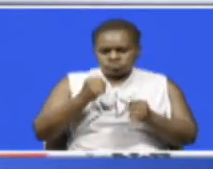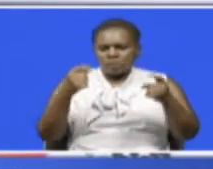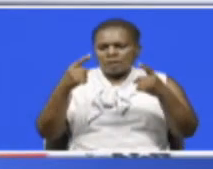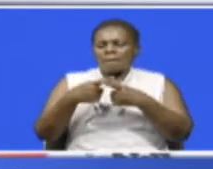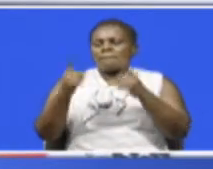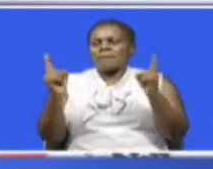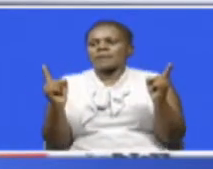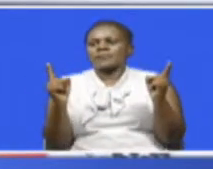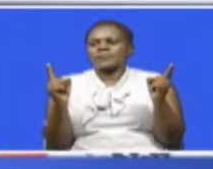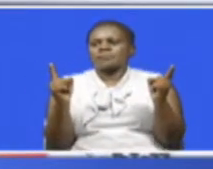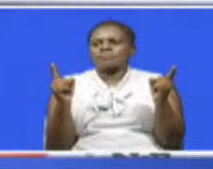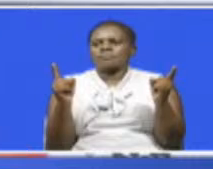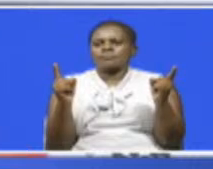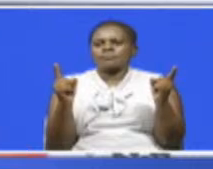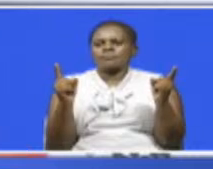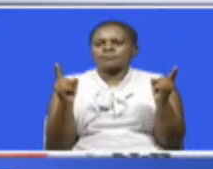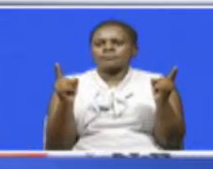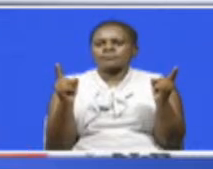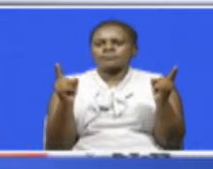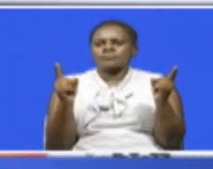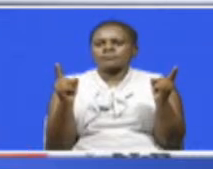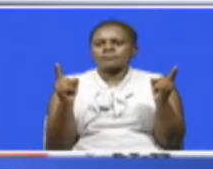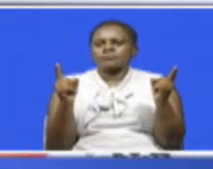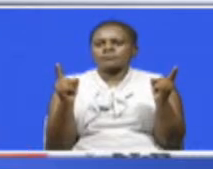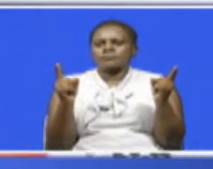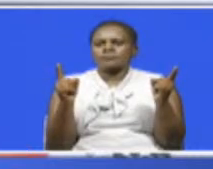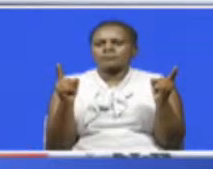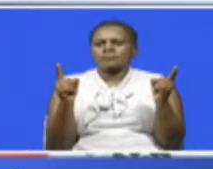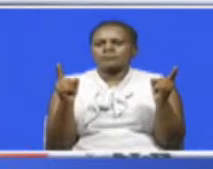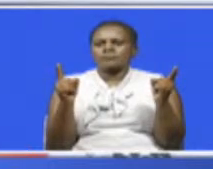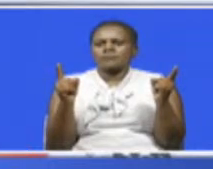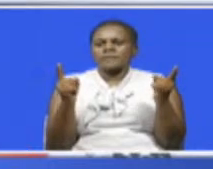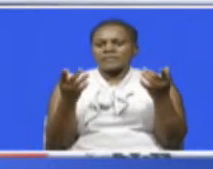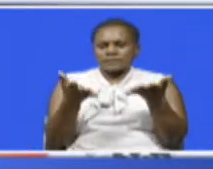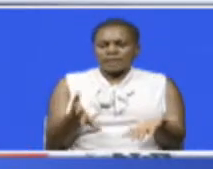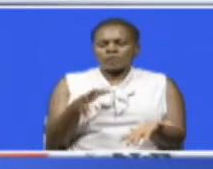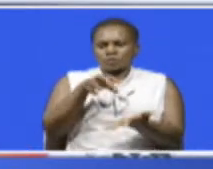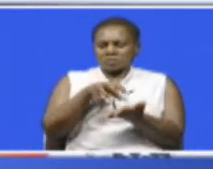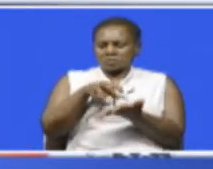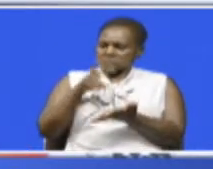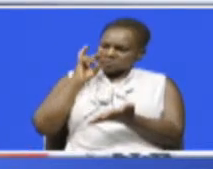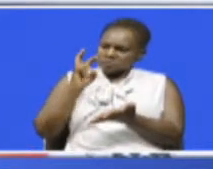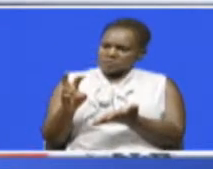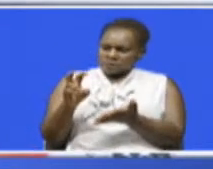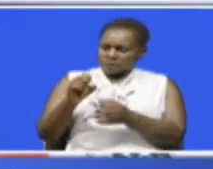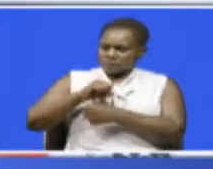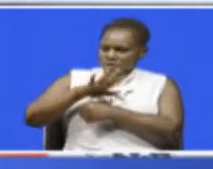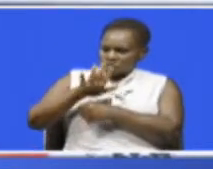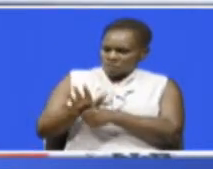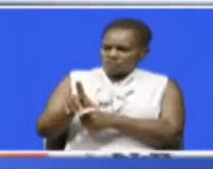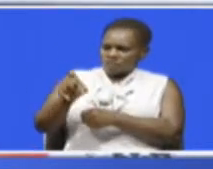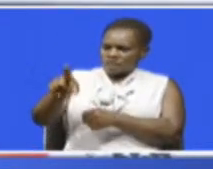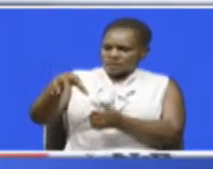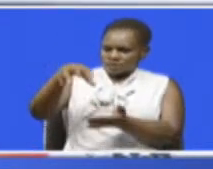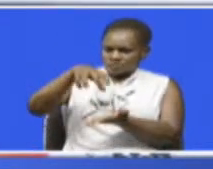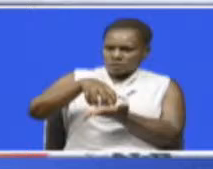But of course, with the move of things now, with the look of things, with the COVID-19,